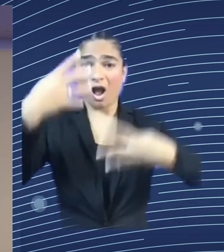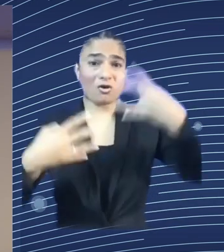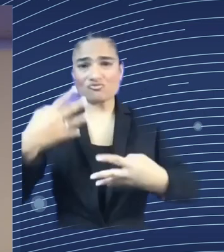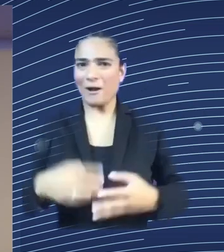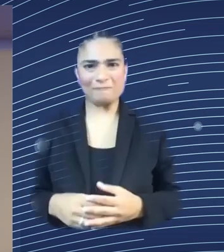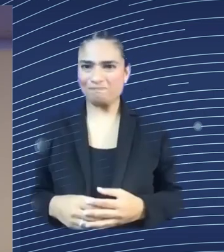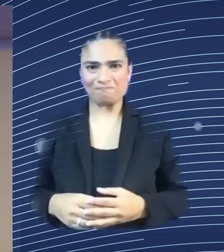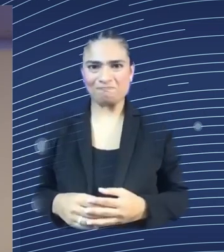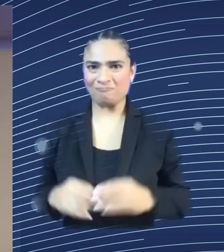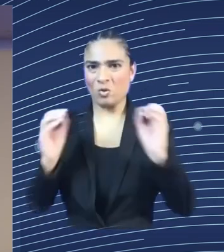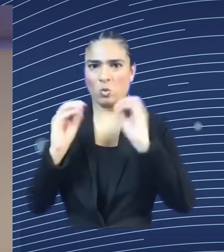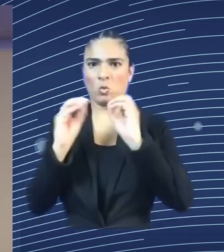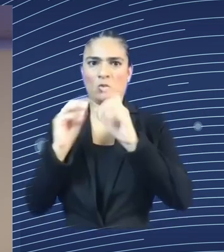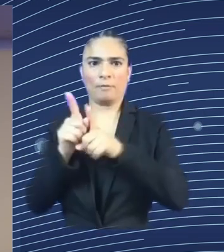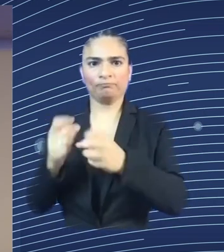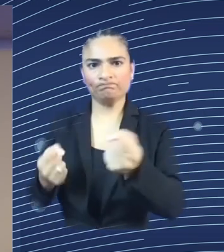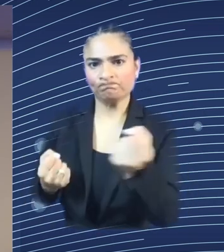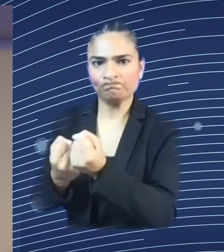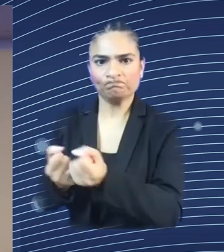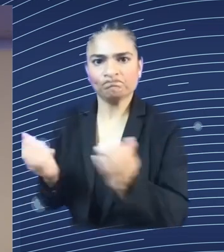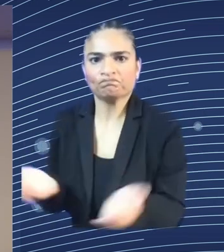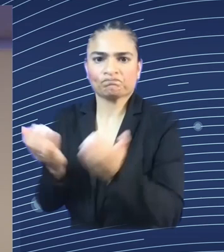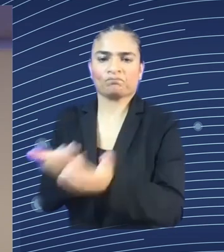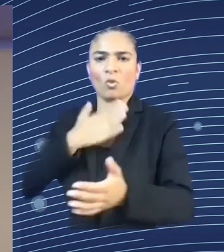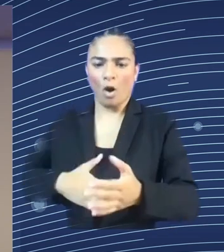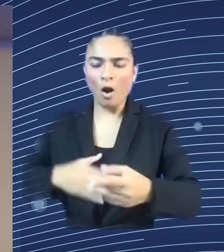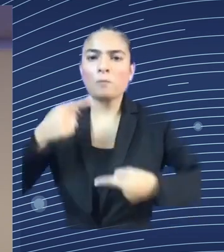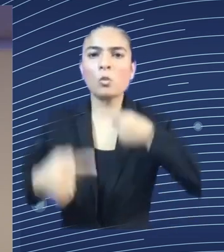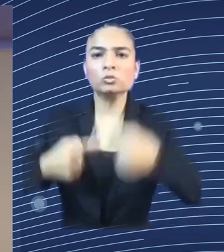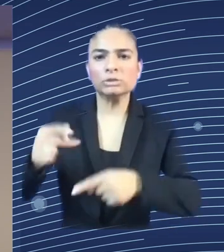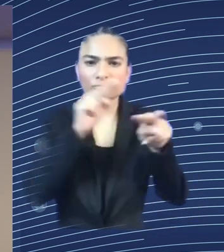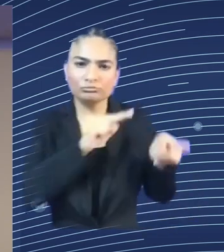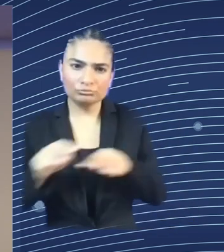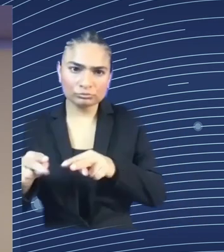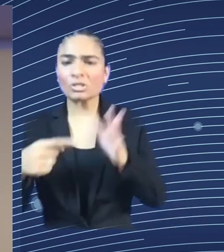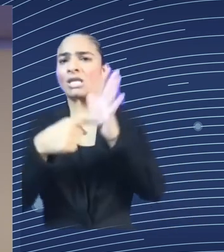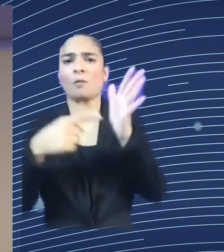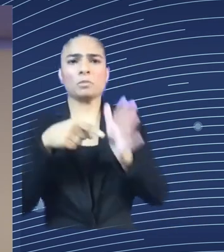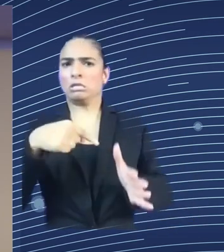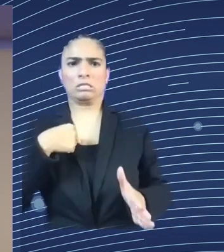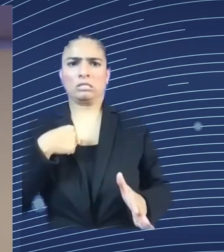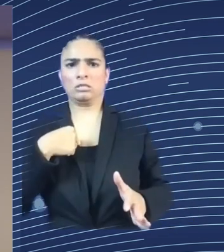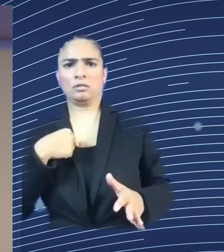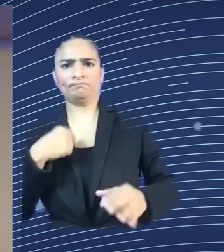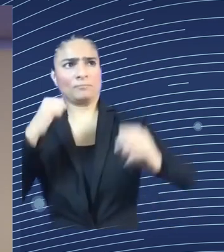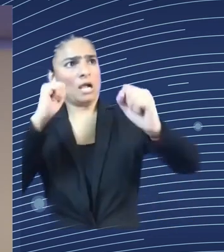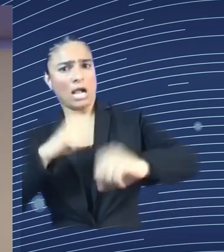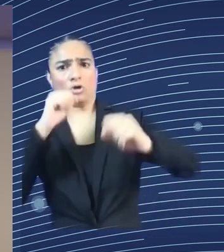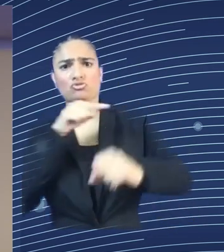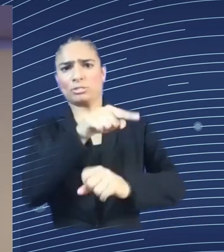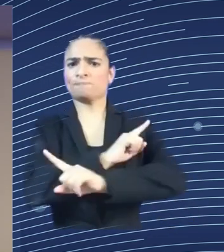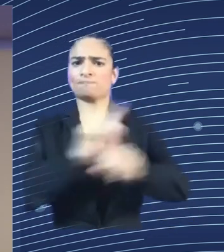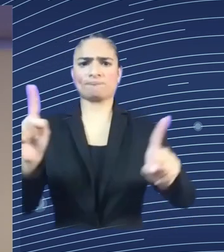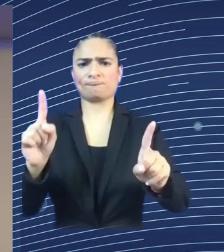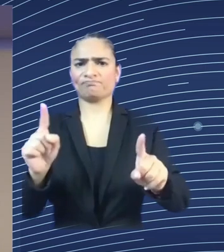output? In this case in Spain, right now, it is not. So if the algorithm says A, the result is going to be A, no matter if you think that, I